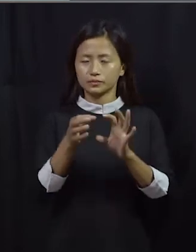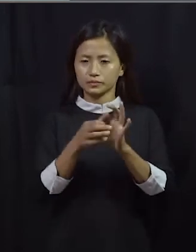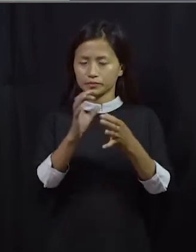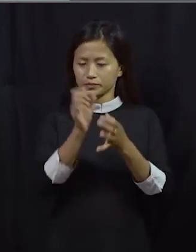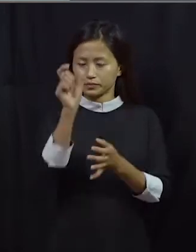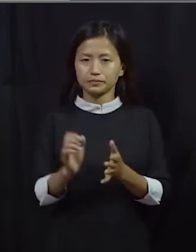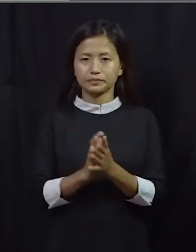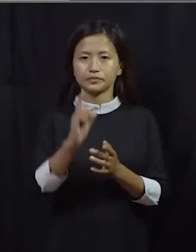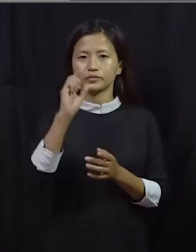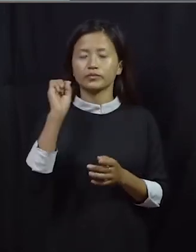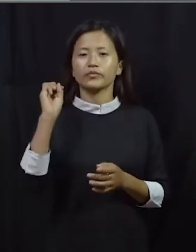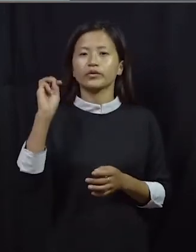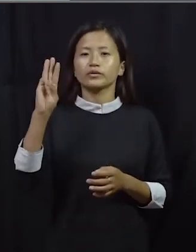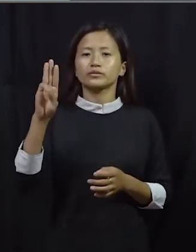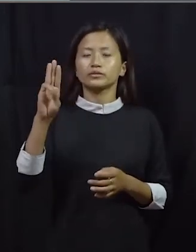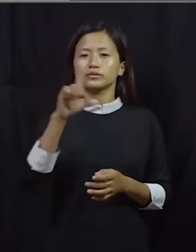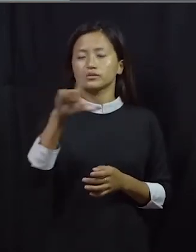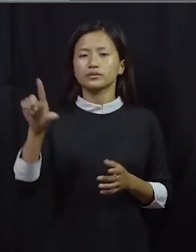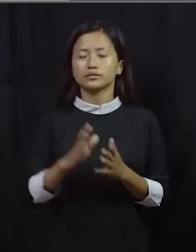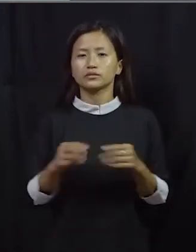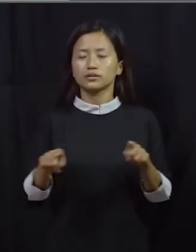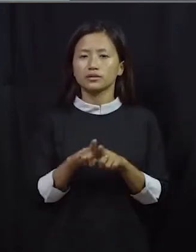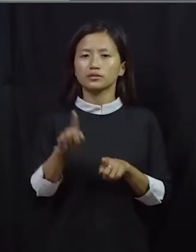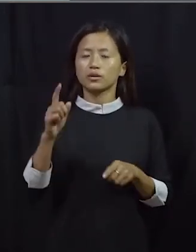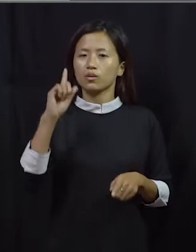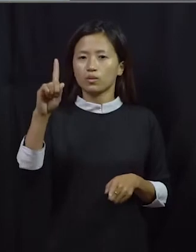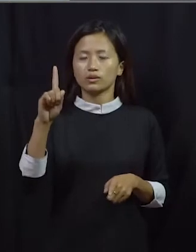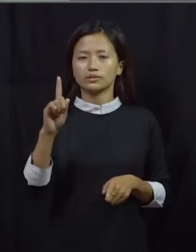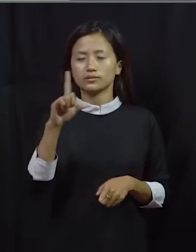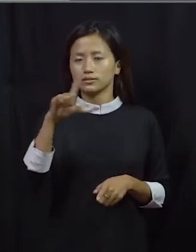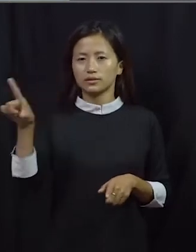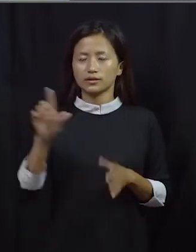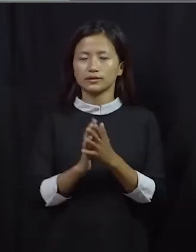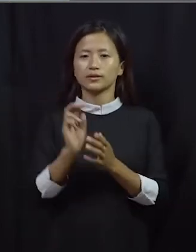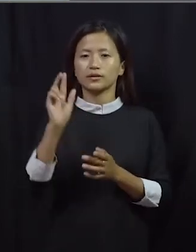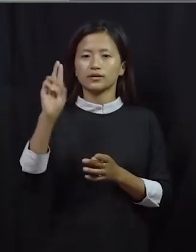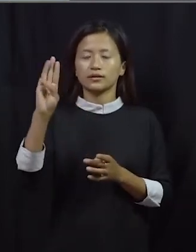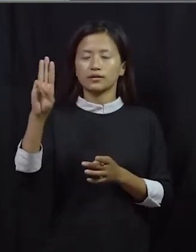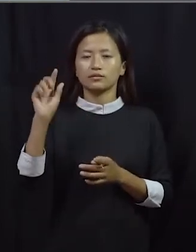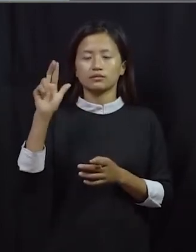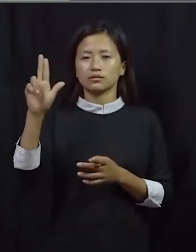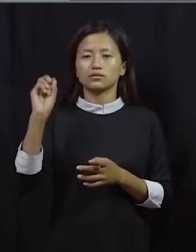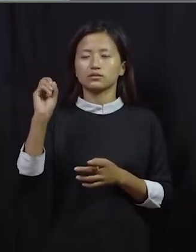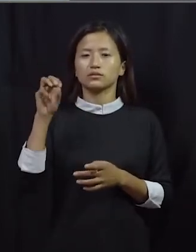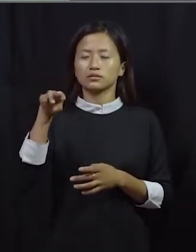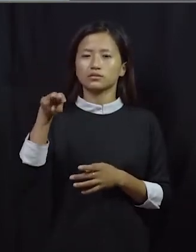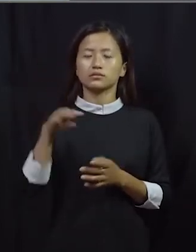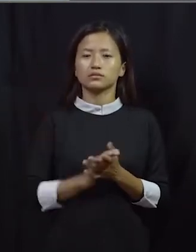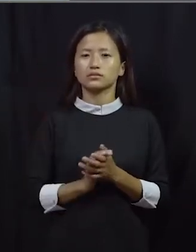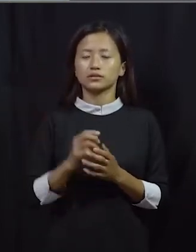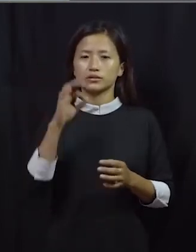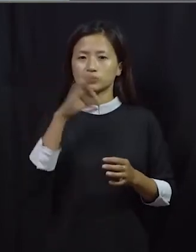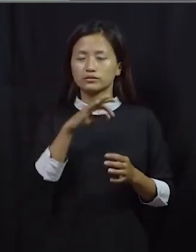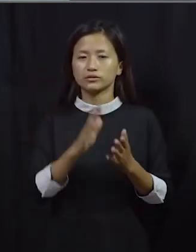were 3 lakhs and 1,80,000. And the last sentence clearly states that the interest on